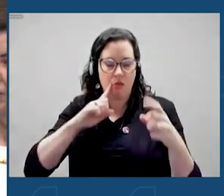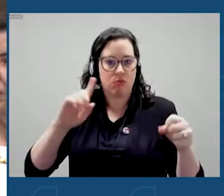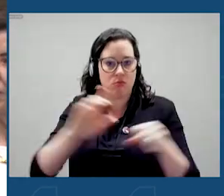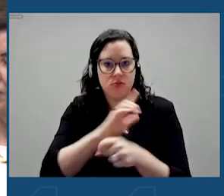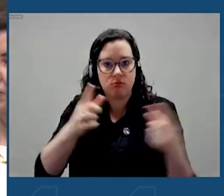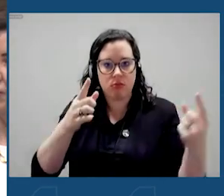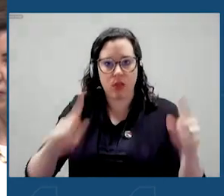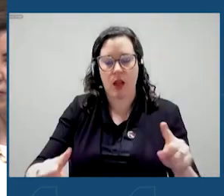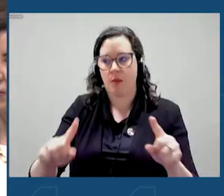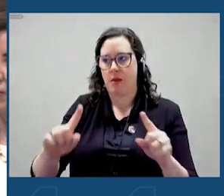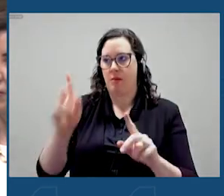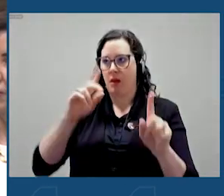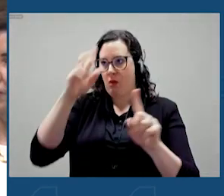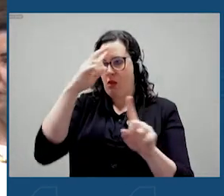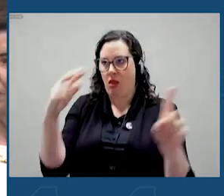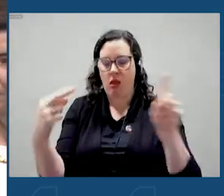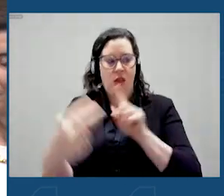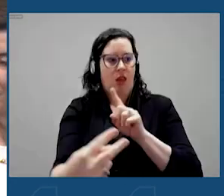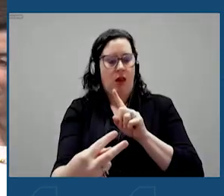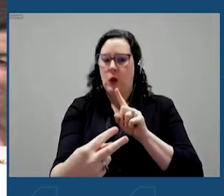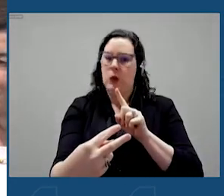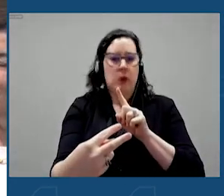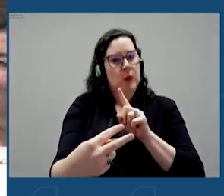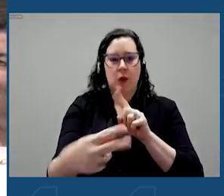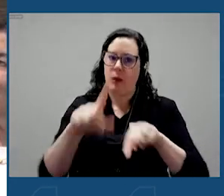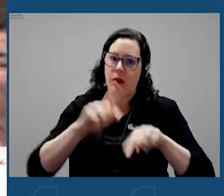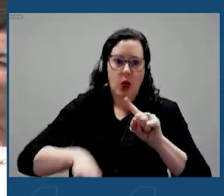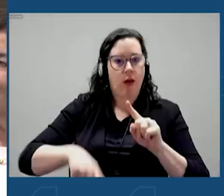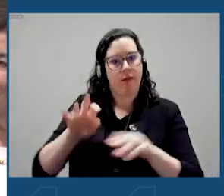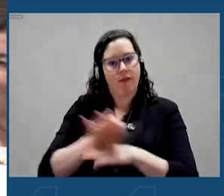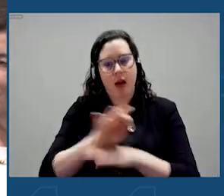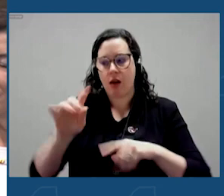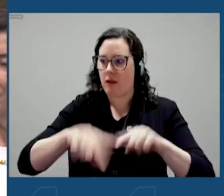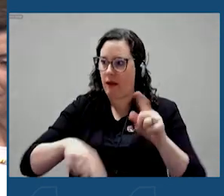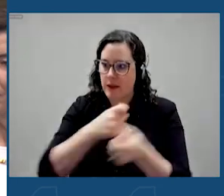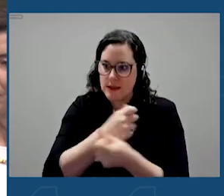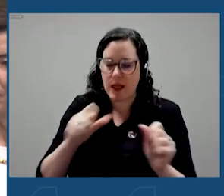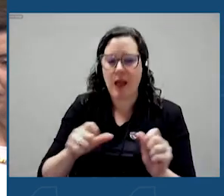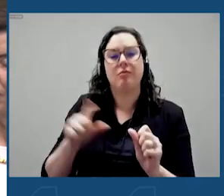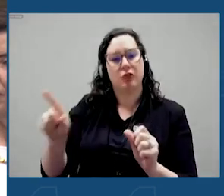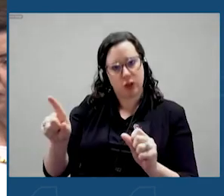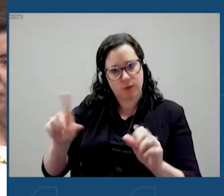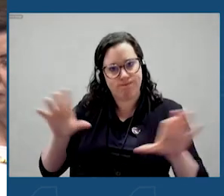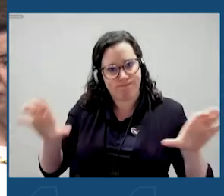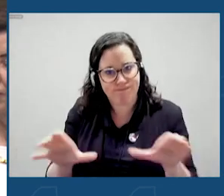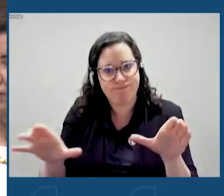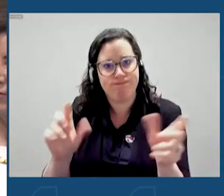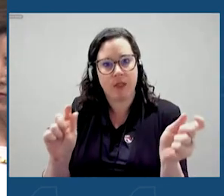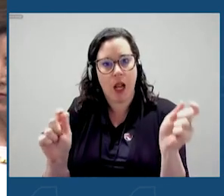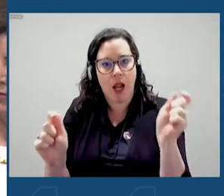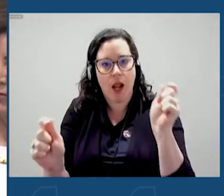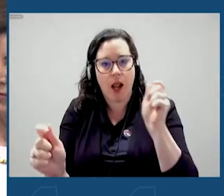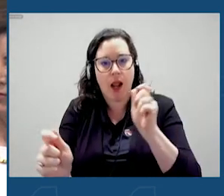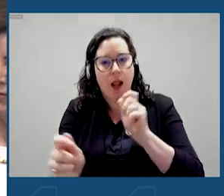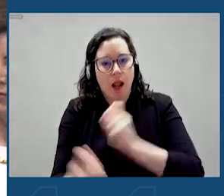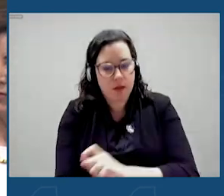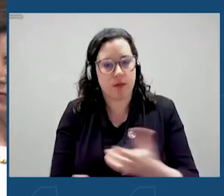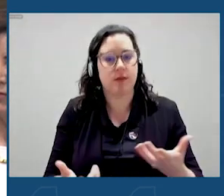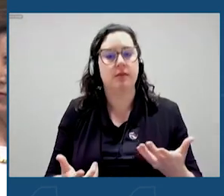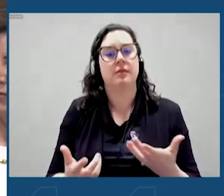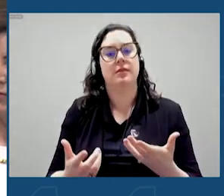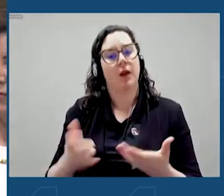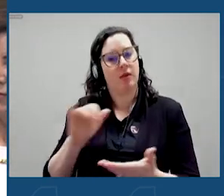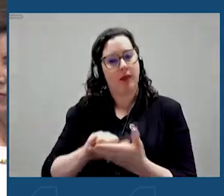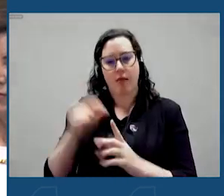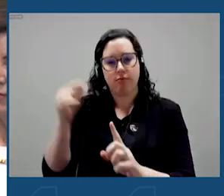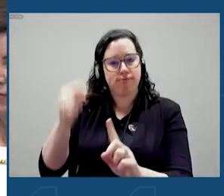perception that we could not have a functioning, safe, clean, productive subway system. This is the partnership